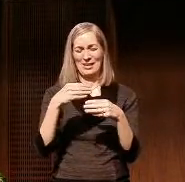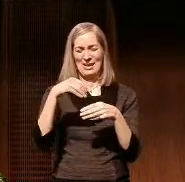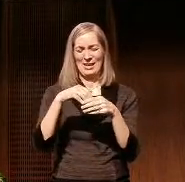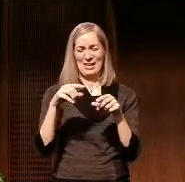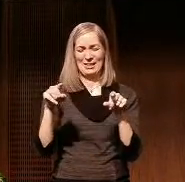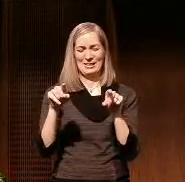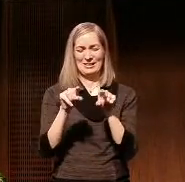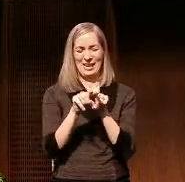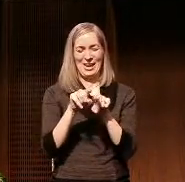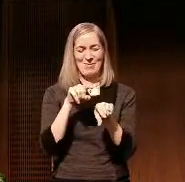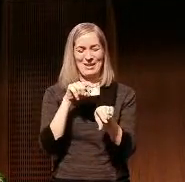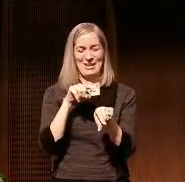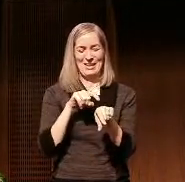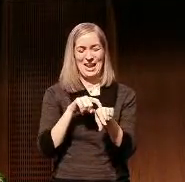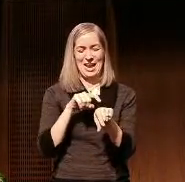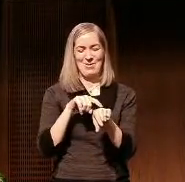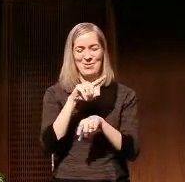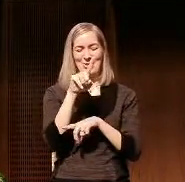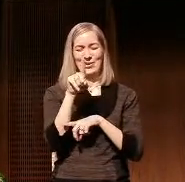time zone,